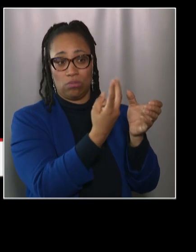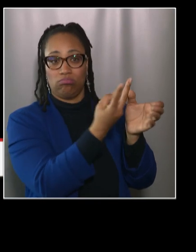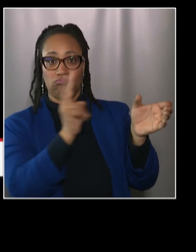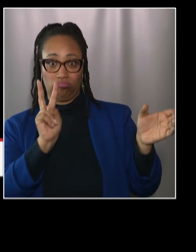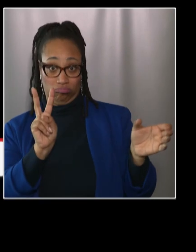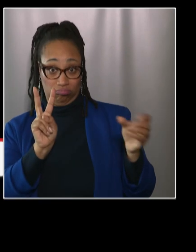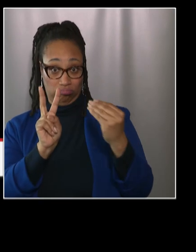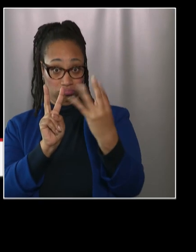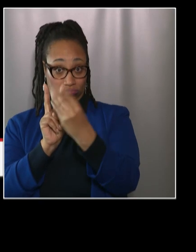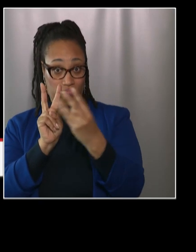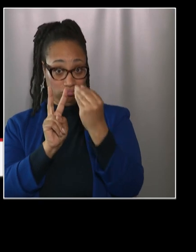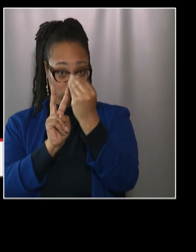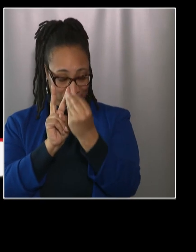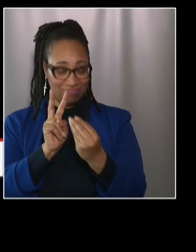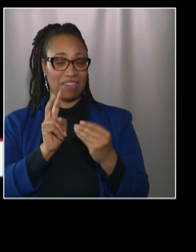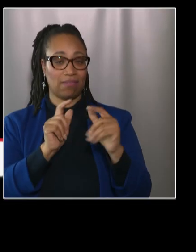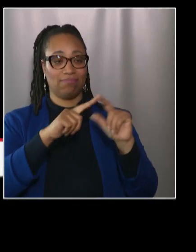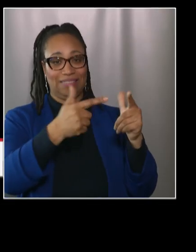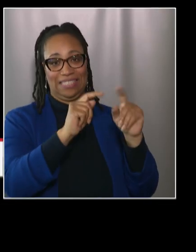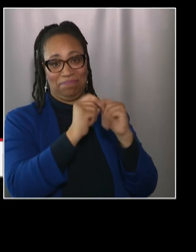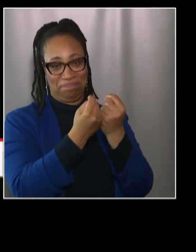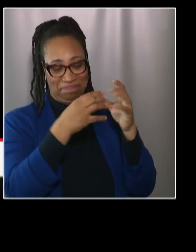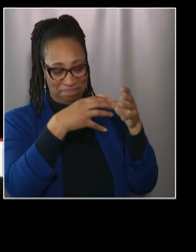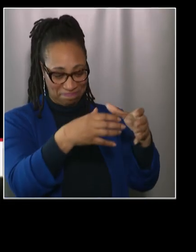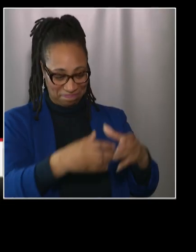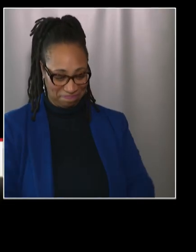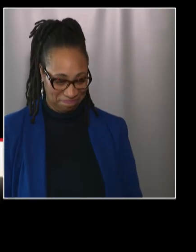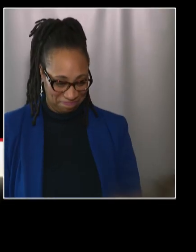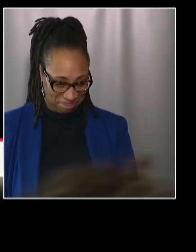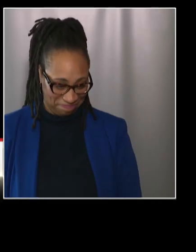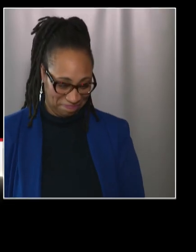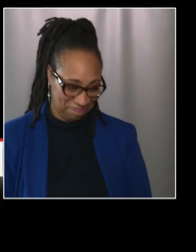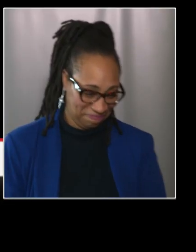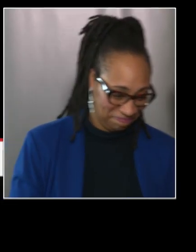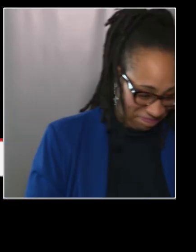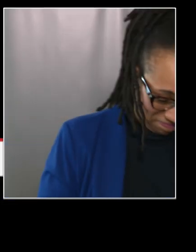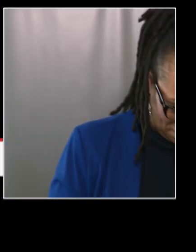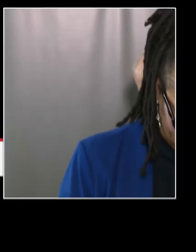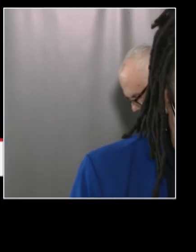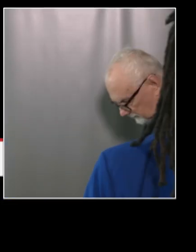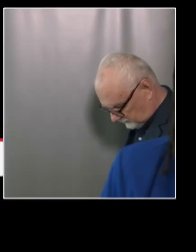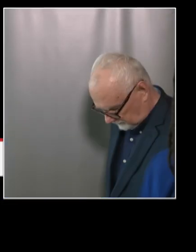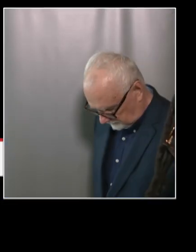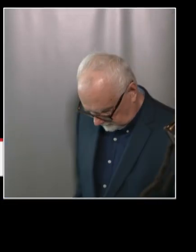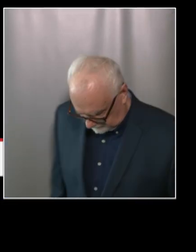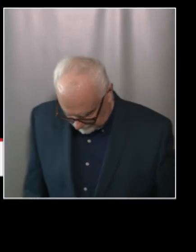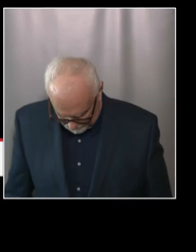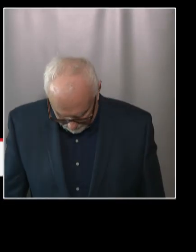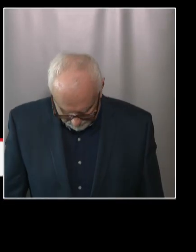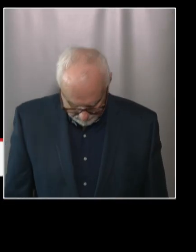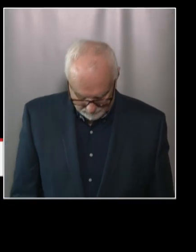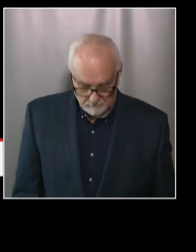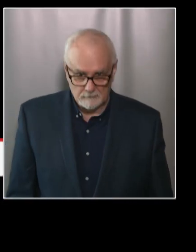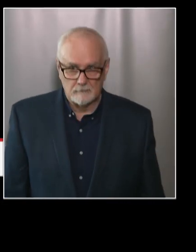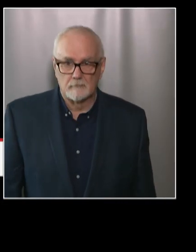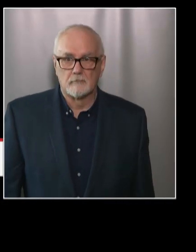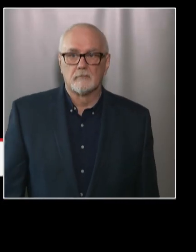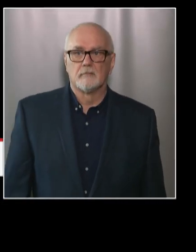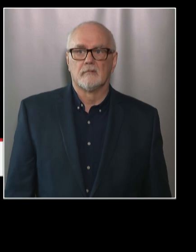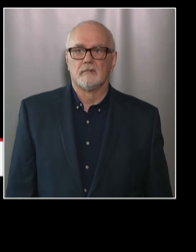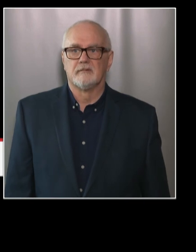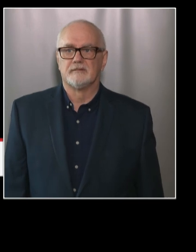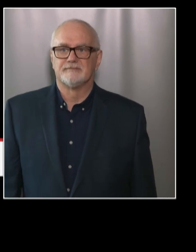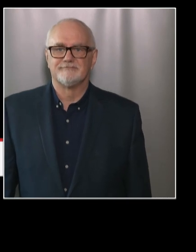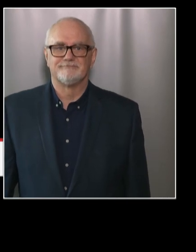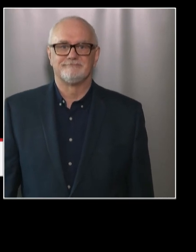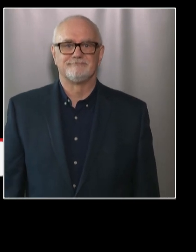2, this next project is a special one for DMPED, particularly because of its connection to March Madness. The district's